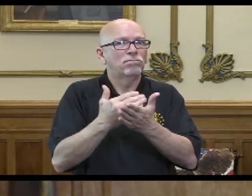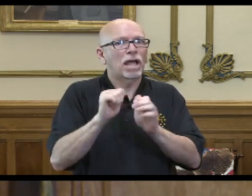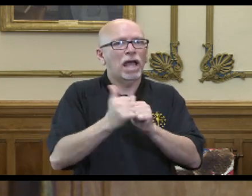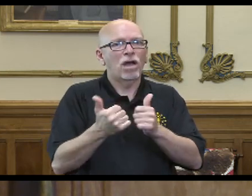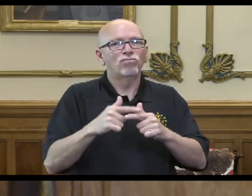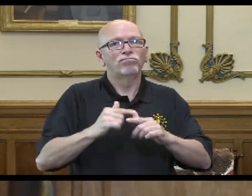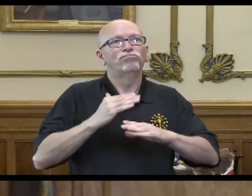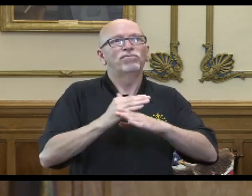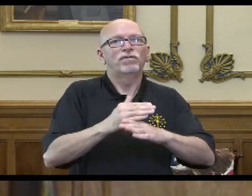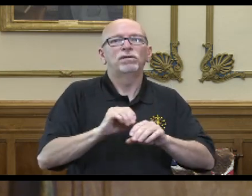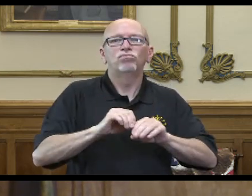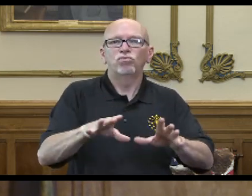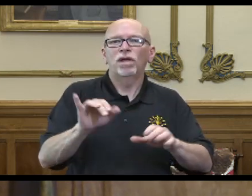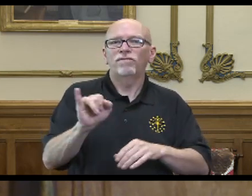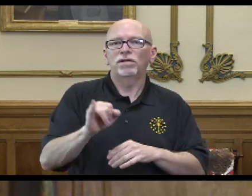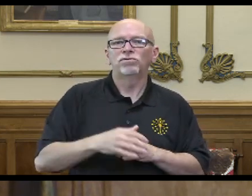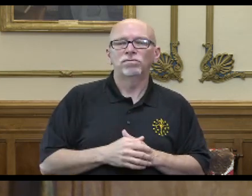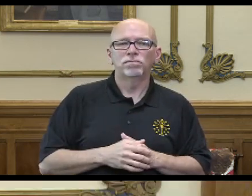the spread of infection.